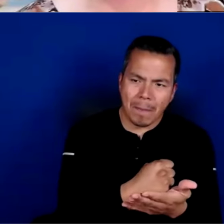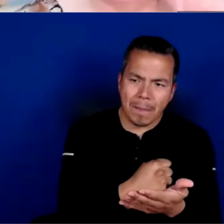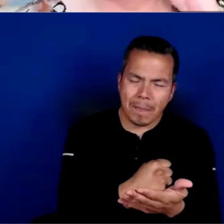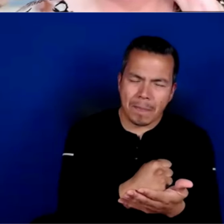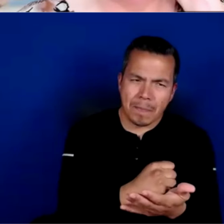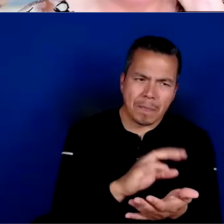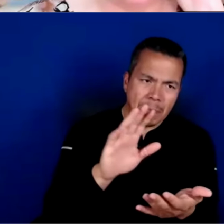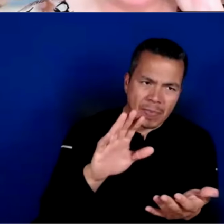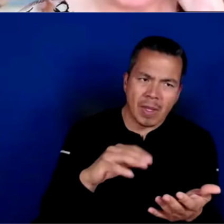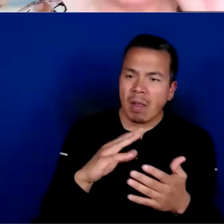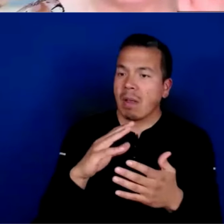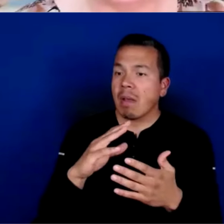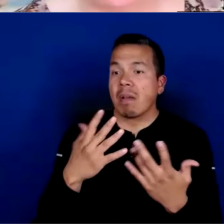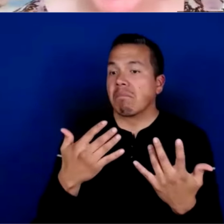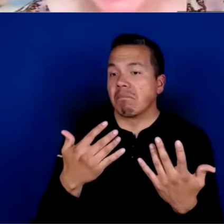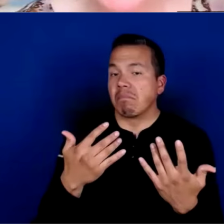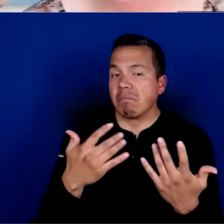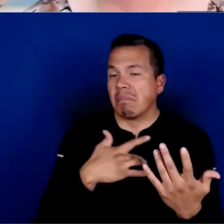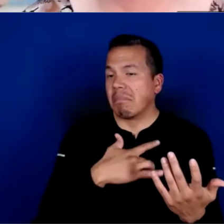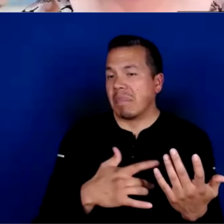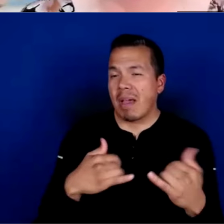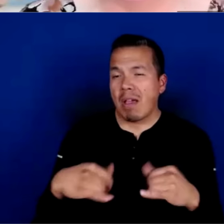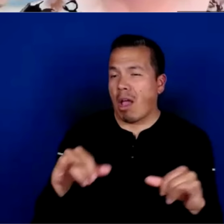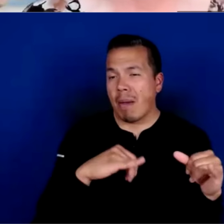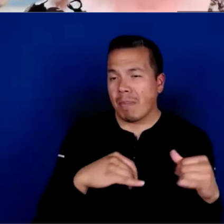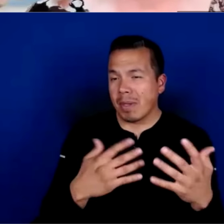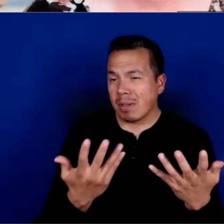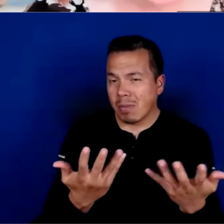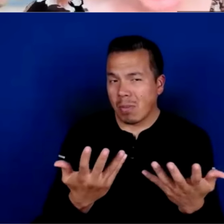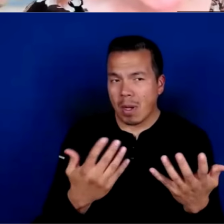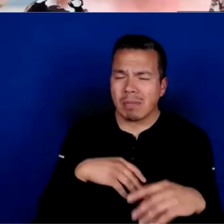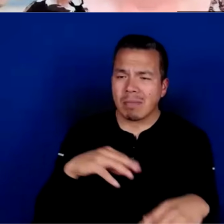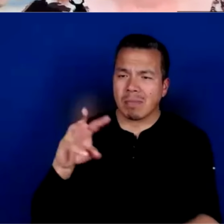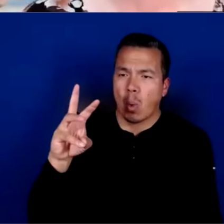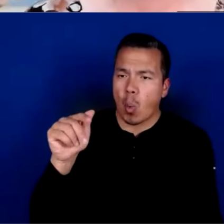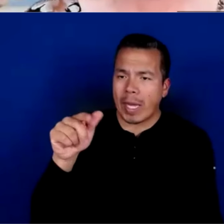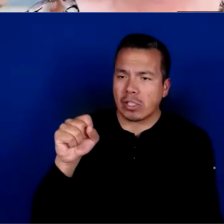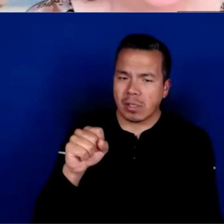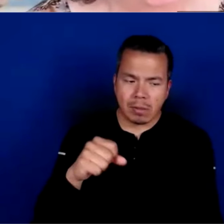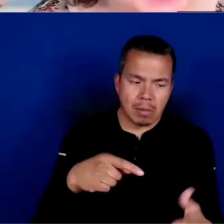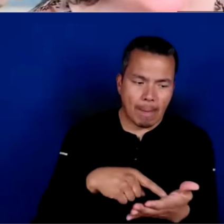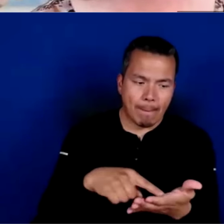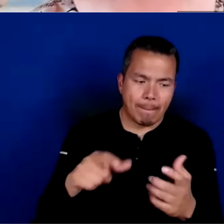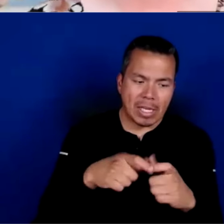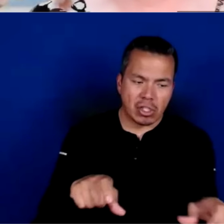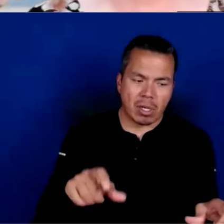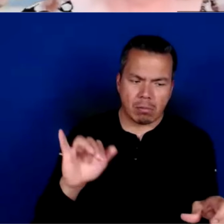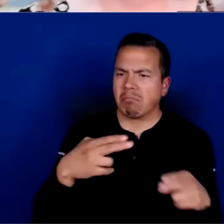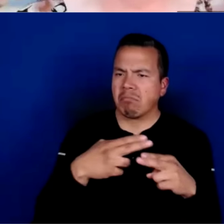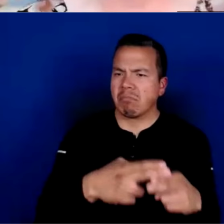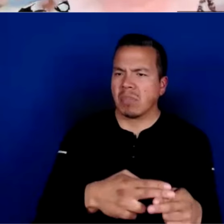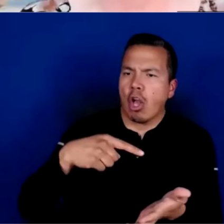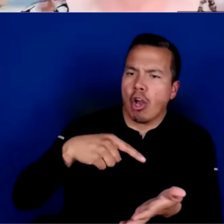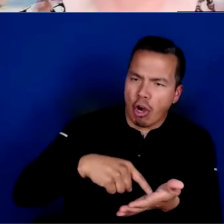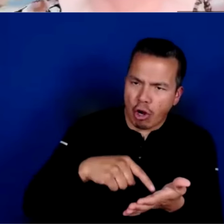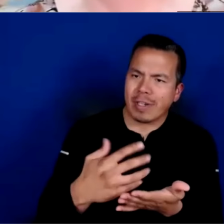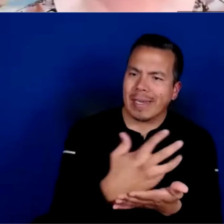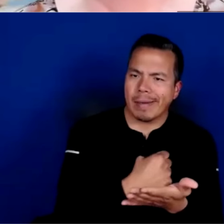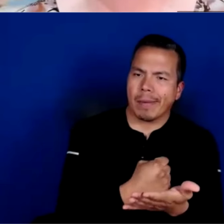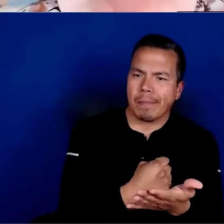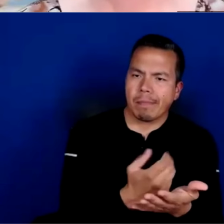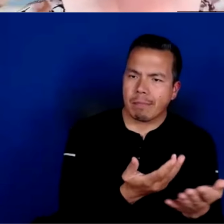common examples include the wages that you're paid. So obviously you get a paycheck, your employer pays you, that's going to count as